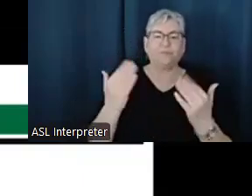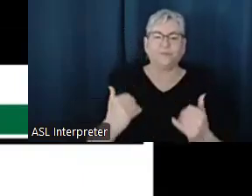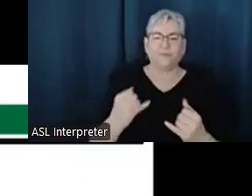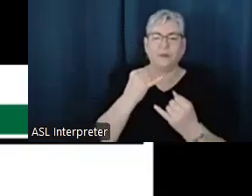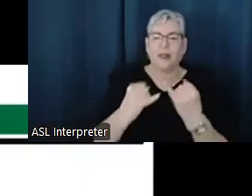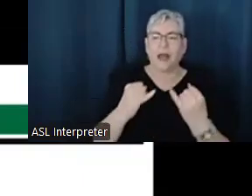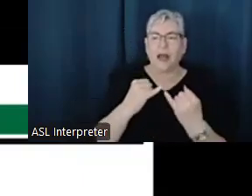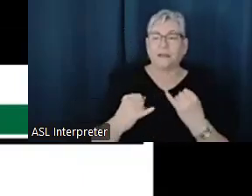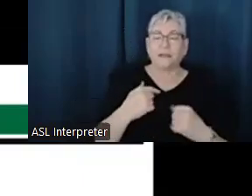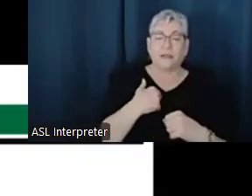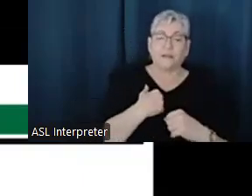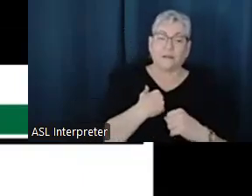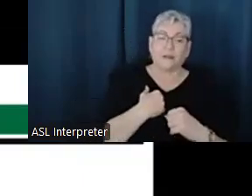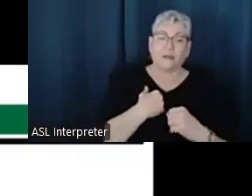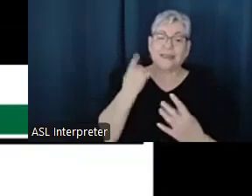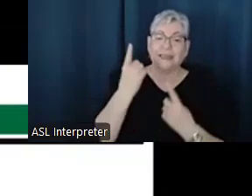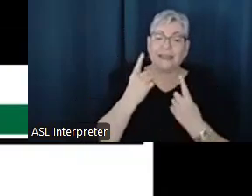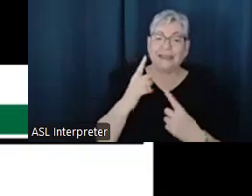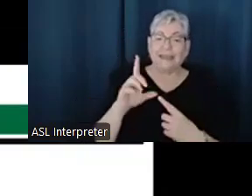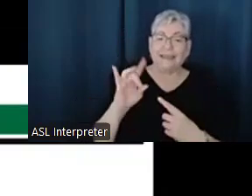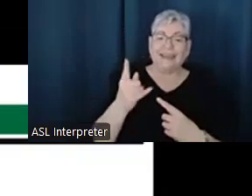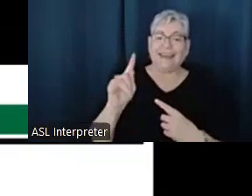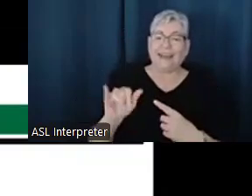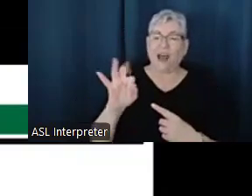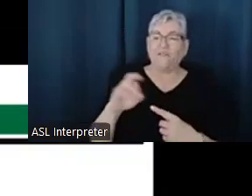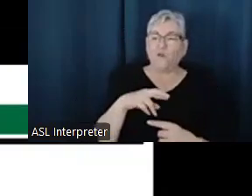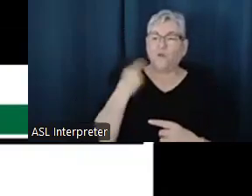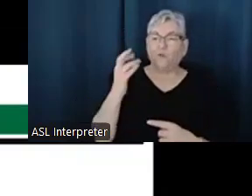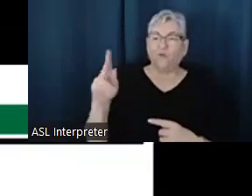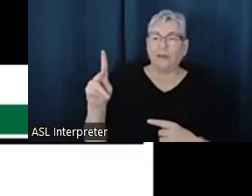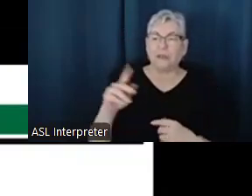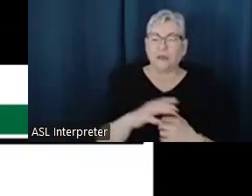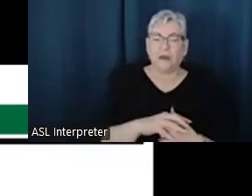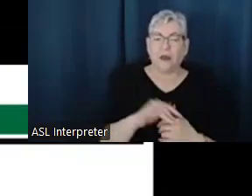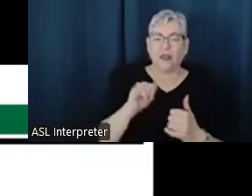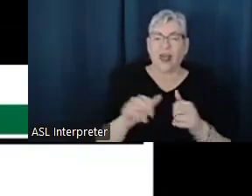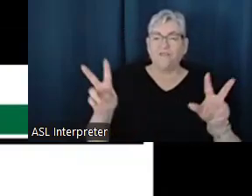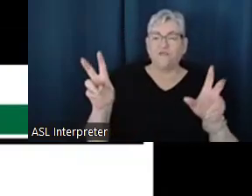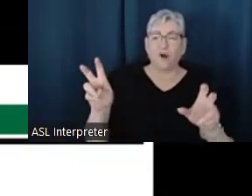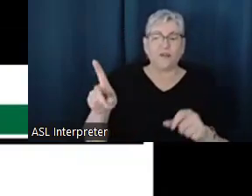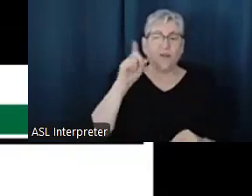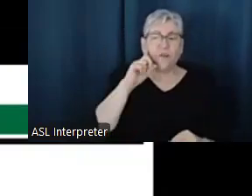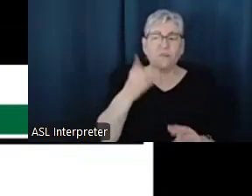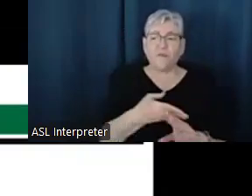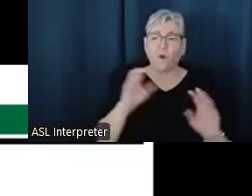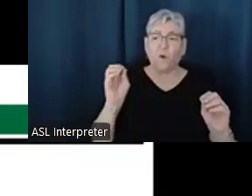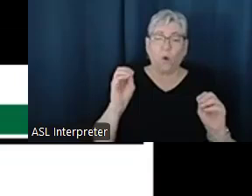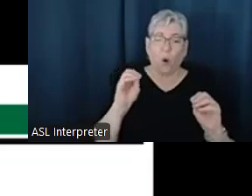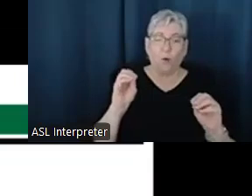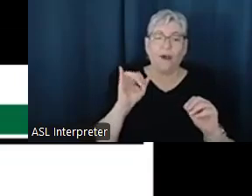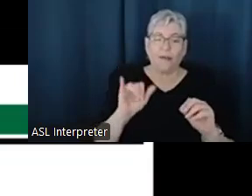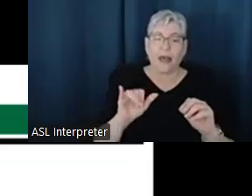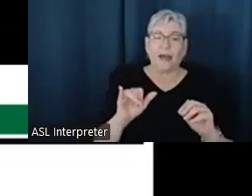to consider is dignity of risk. So that phrase, if you haven't heard it before, is really talking about what we've